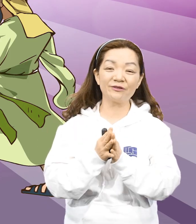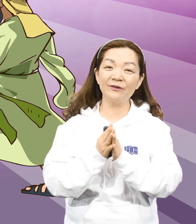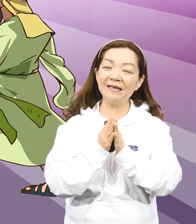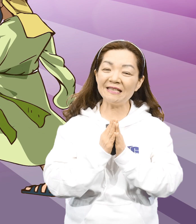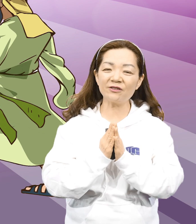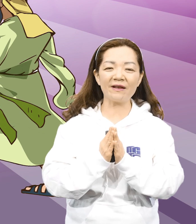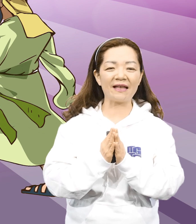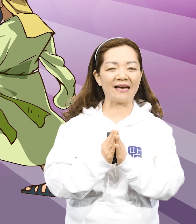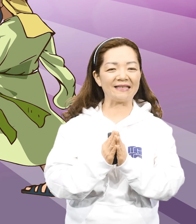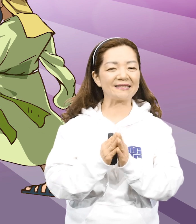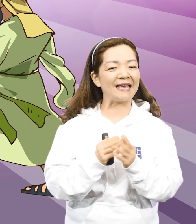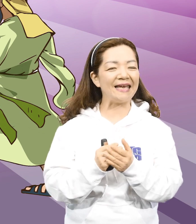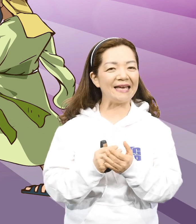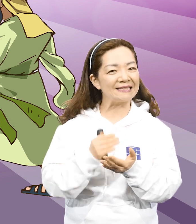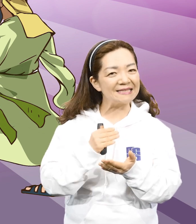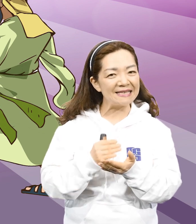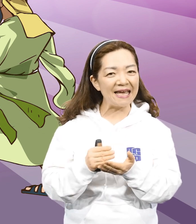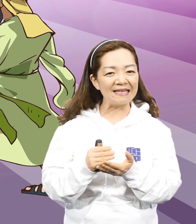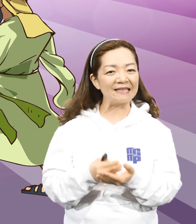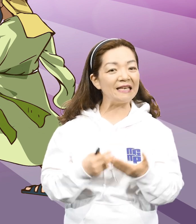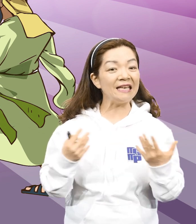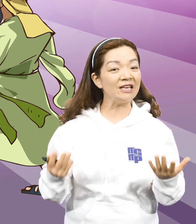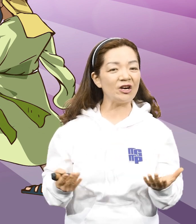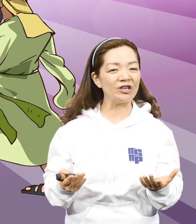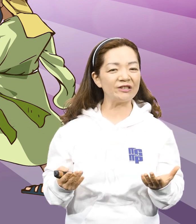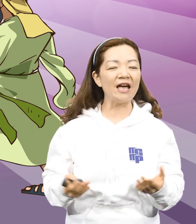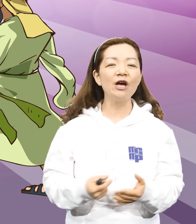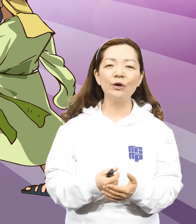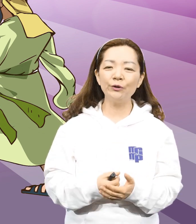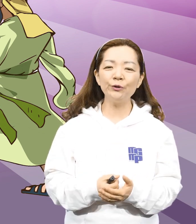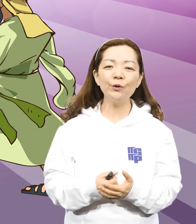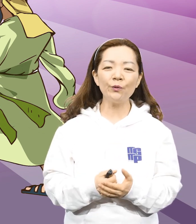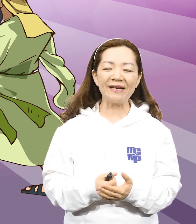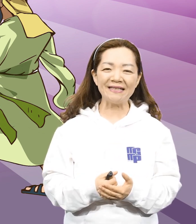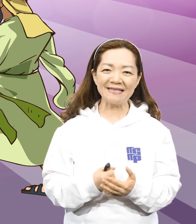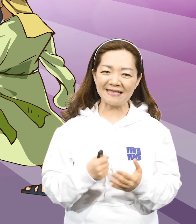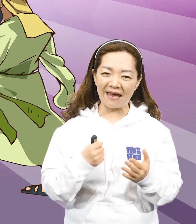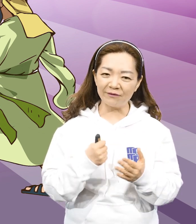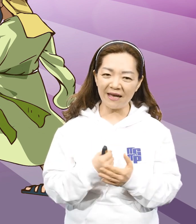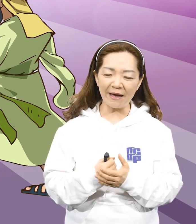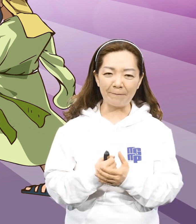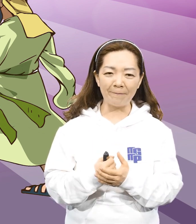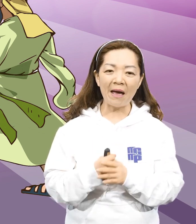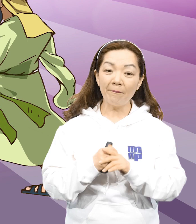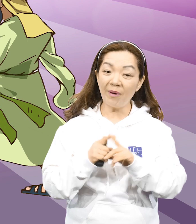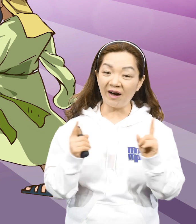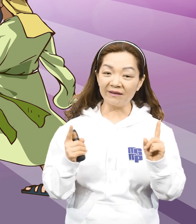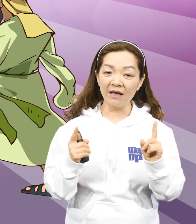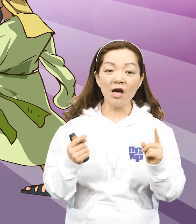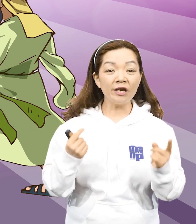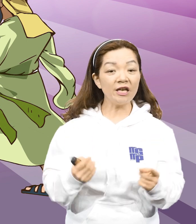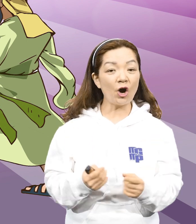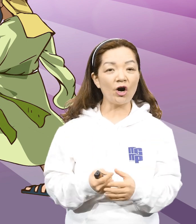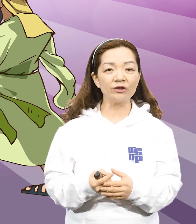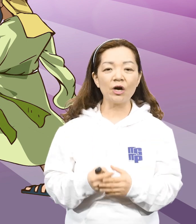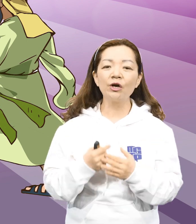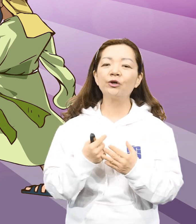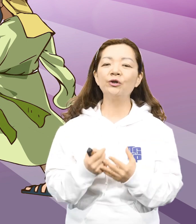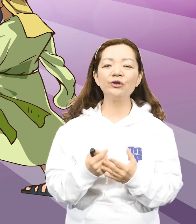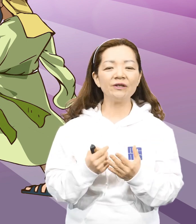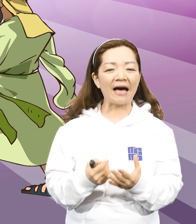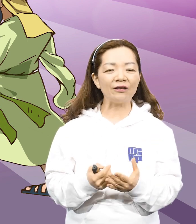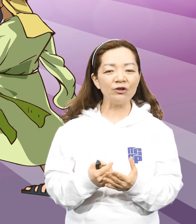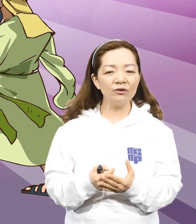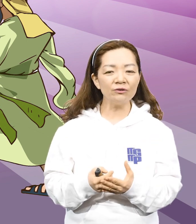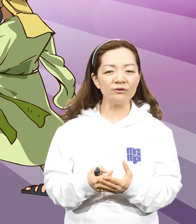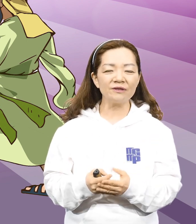prayers for Israelites and sent Ehud, who will save them. But Ehud